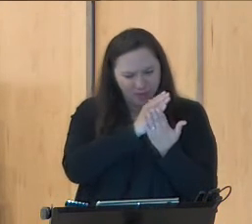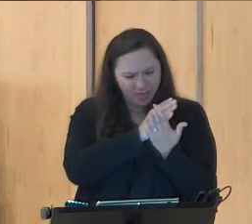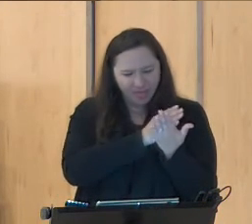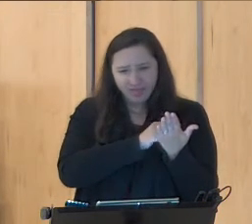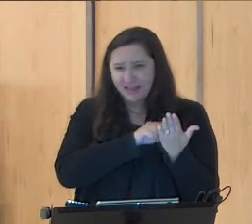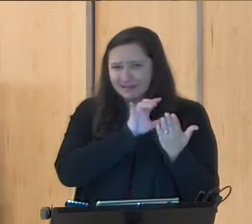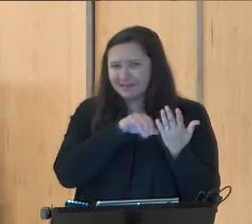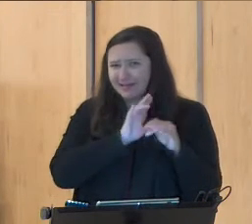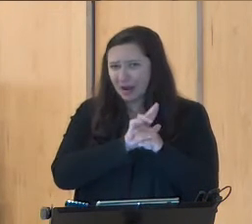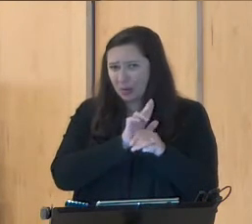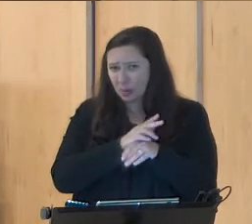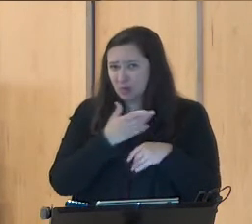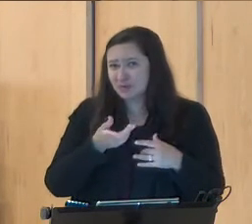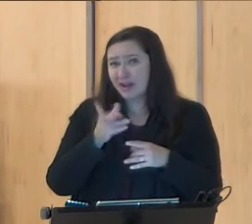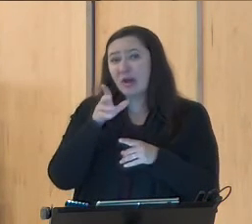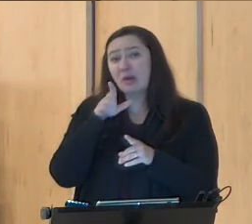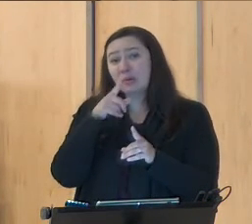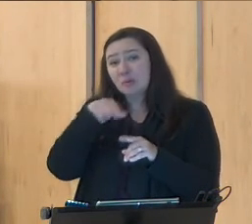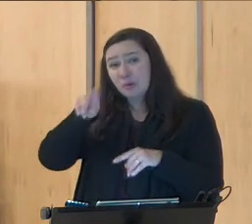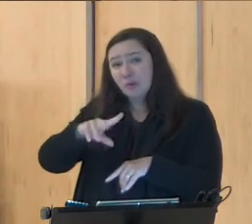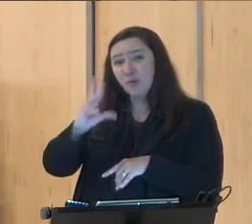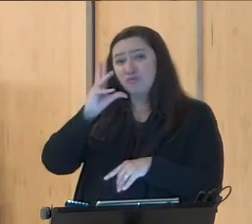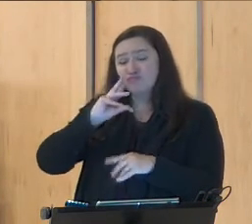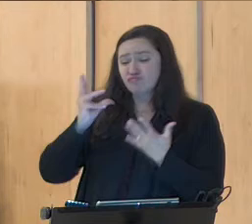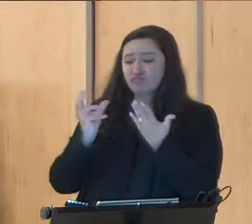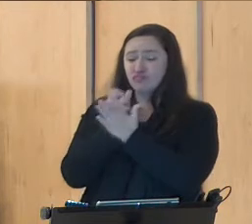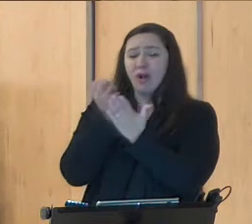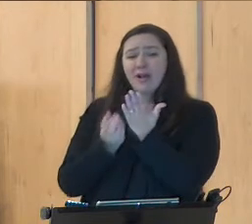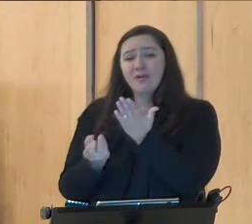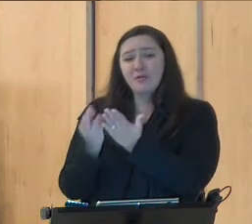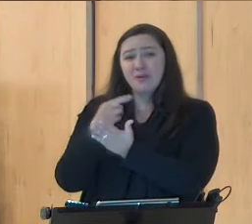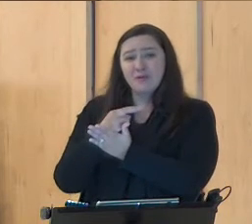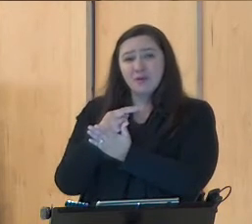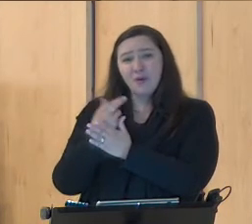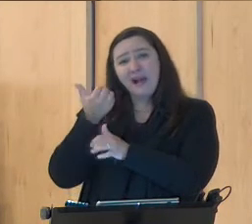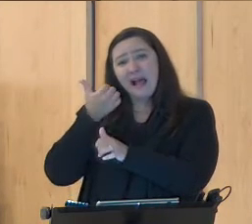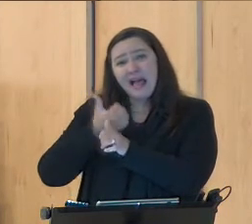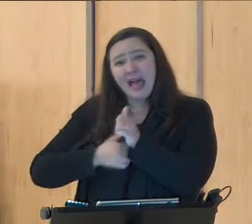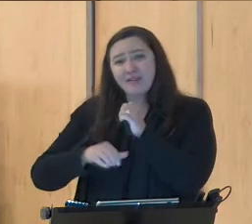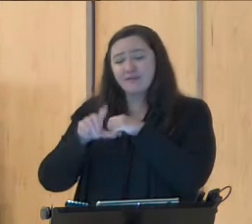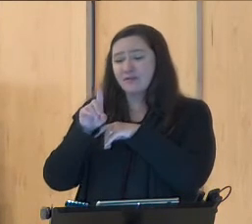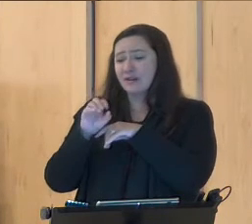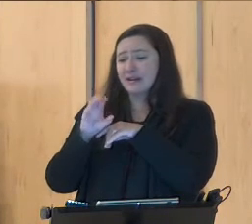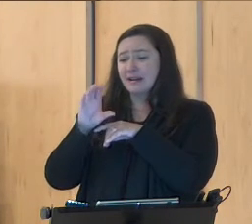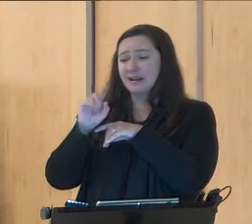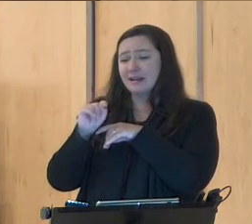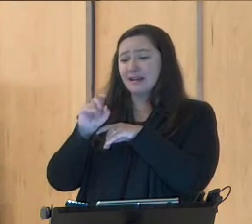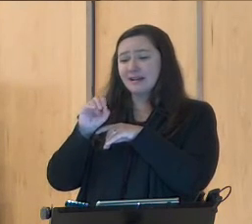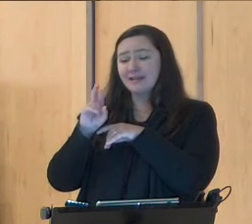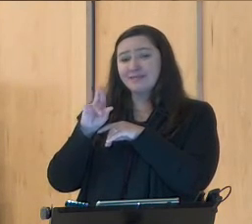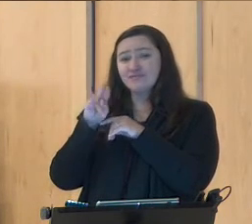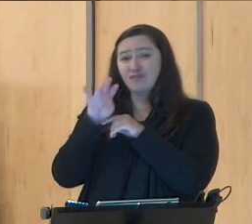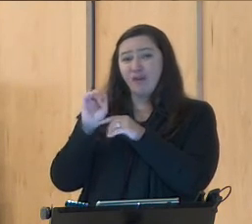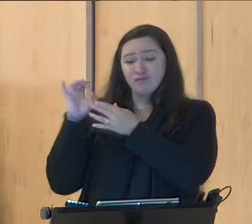we use, you will have had a chance to review every major doctrine in God's Word?